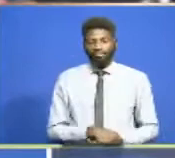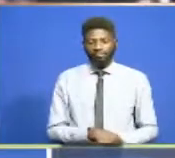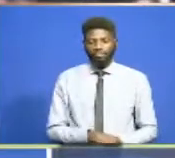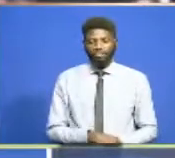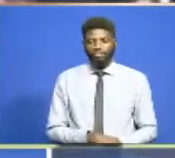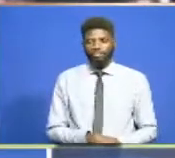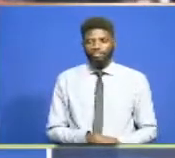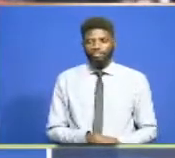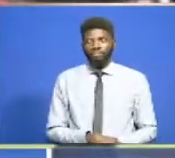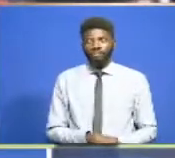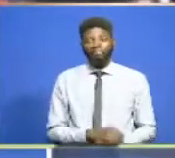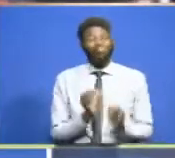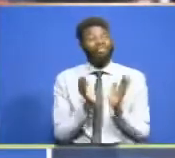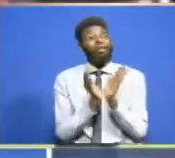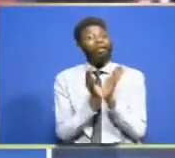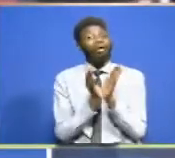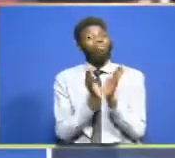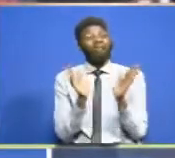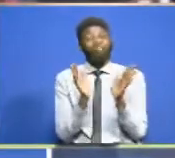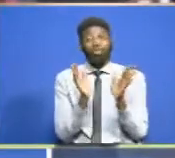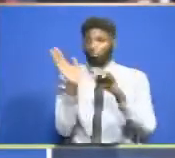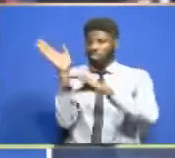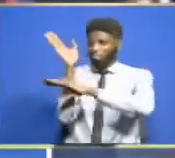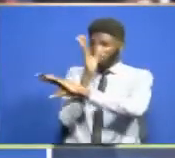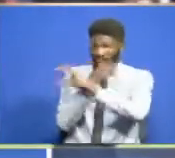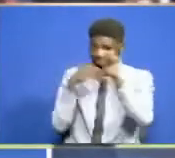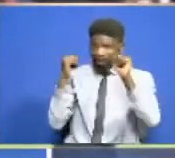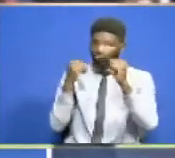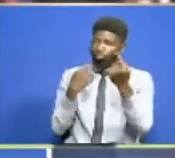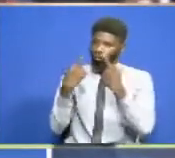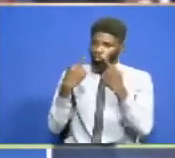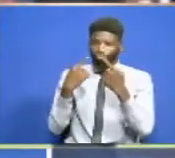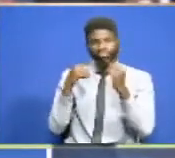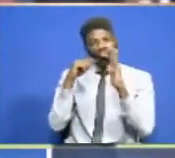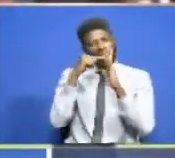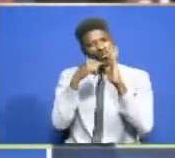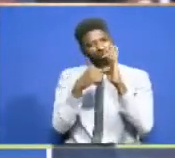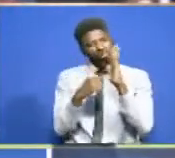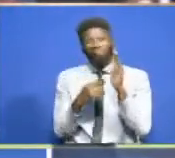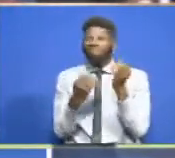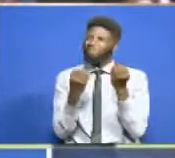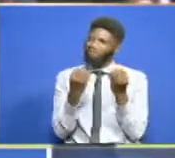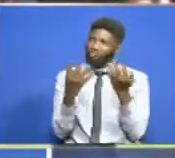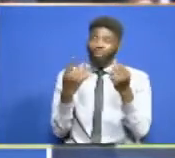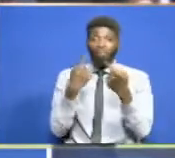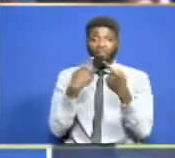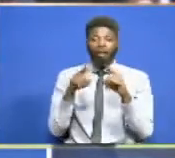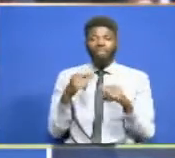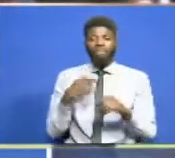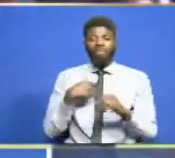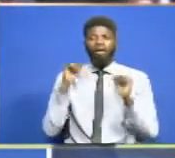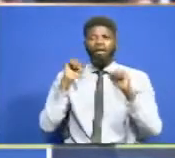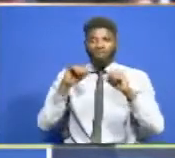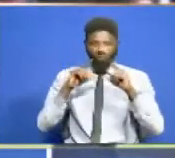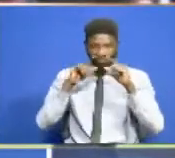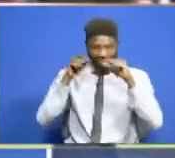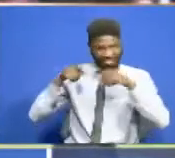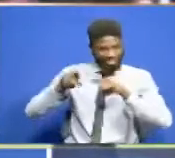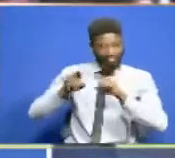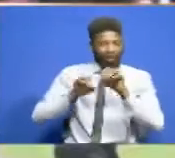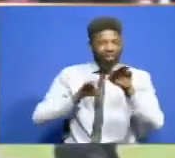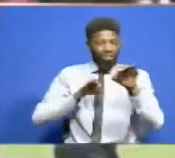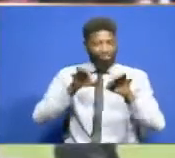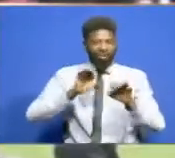In the overall, the president has talked about very many issues, but I would say that he has very